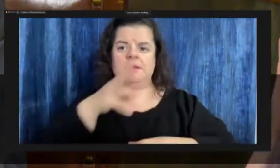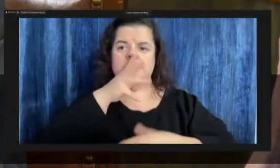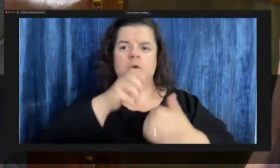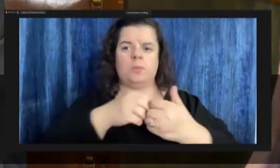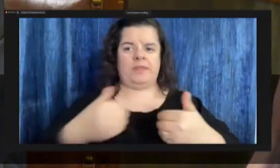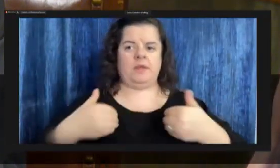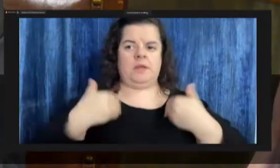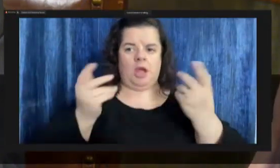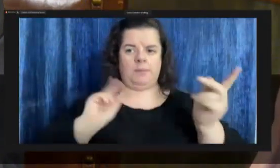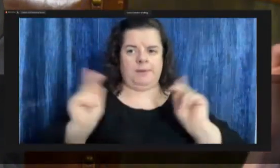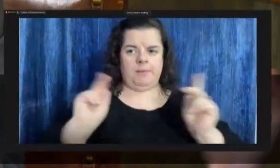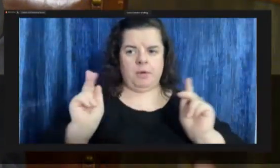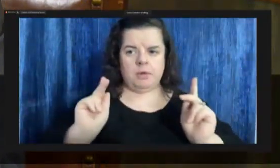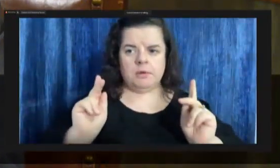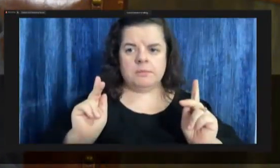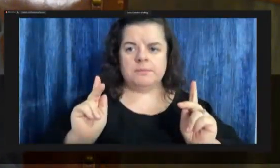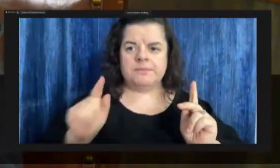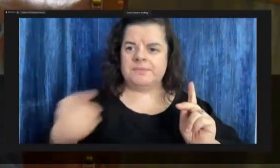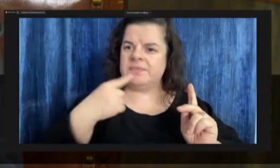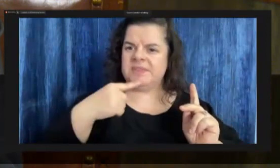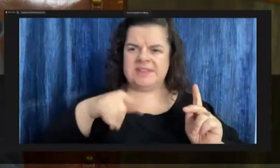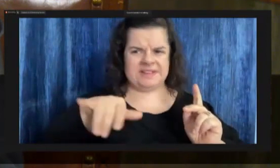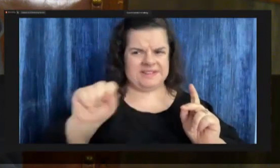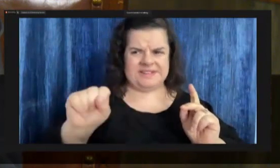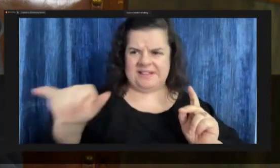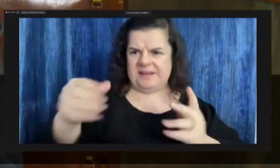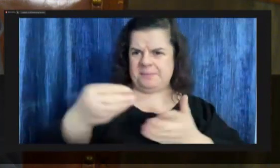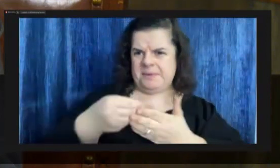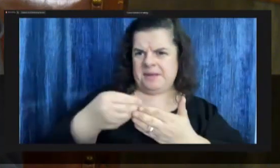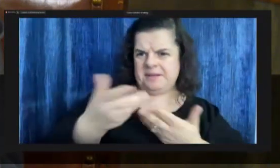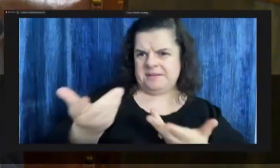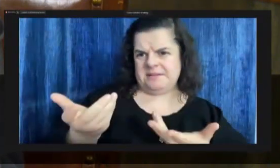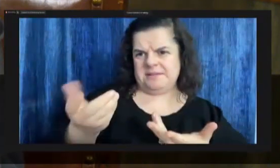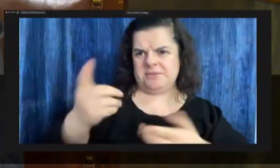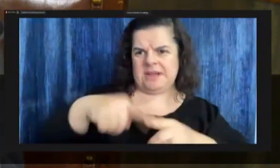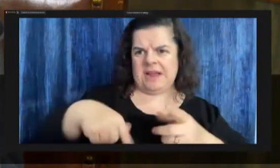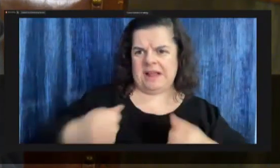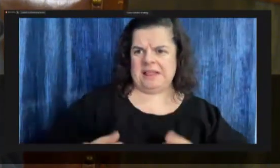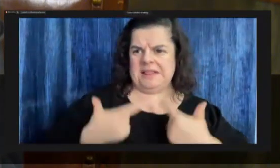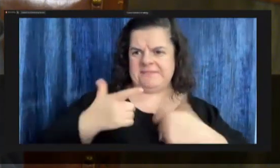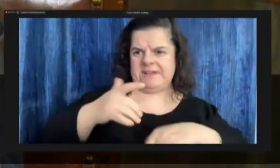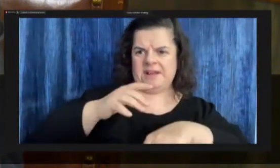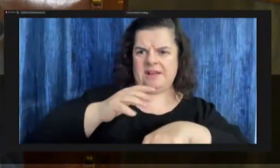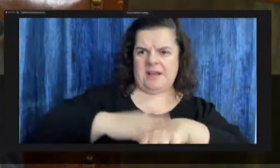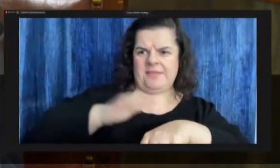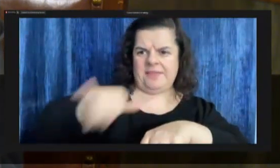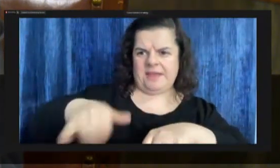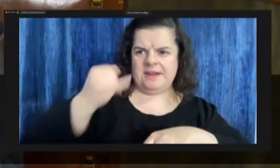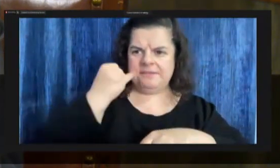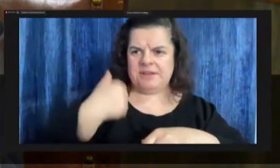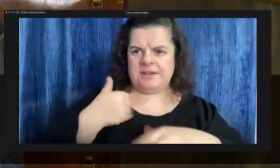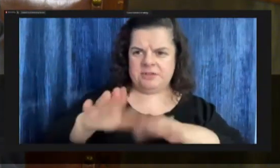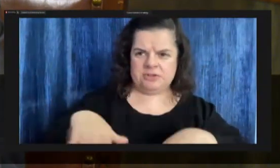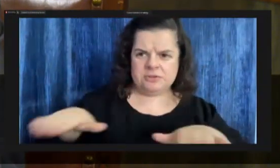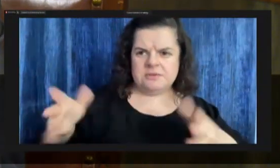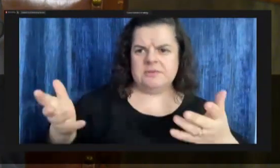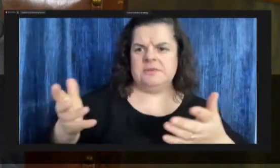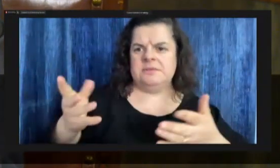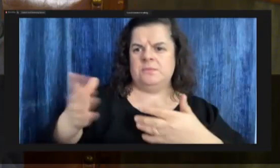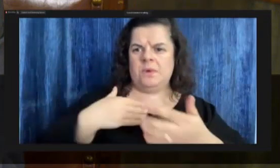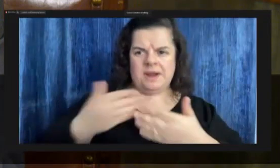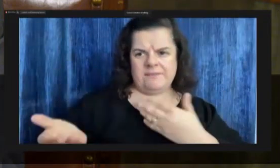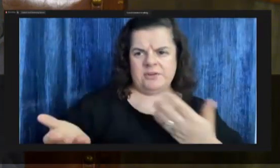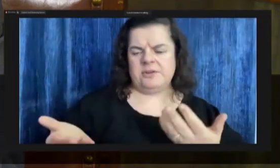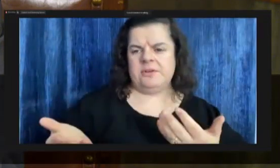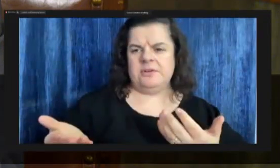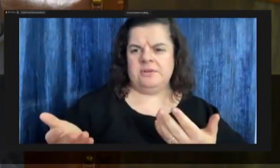people around, and they say, yeah, I mean, that salary, you can't live on that, right? Like, if you have kids, if you, you know, whatnot. So